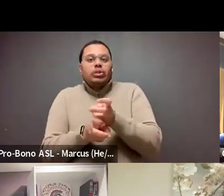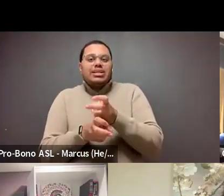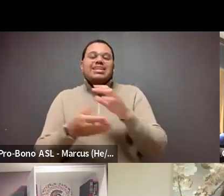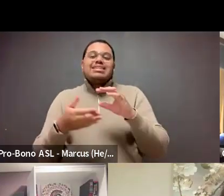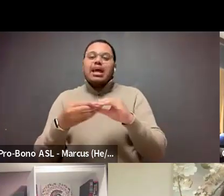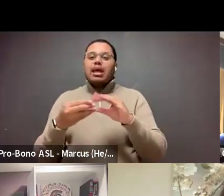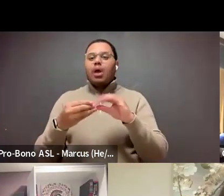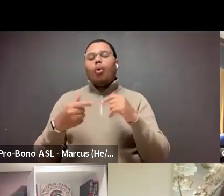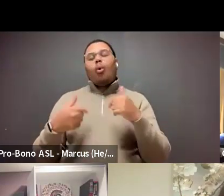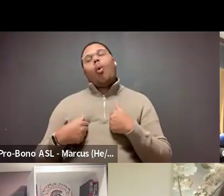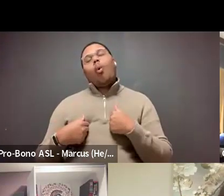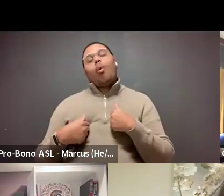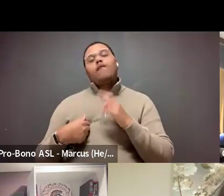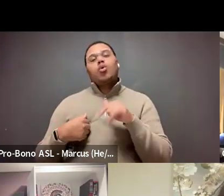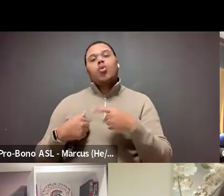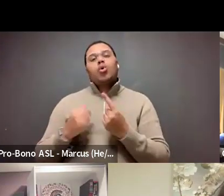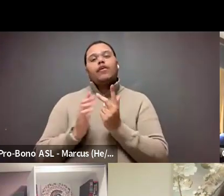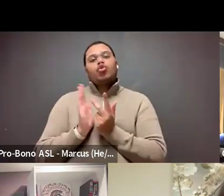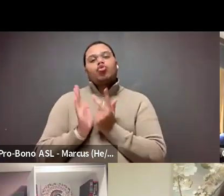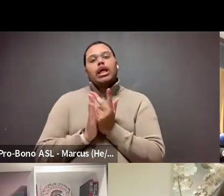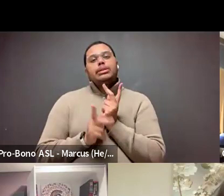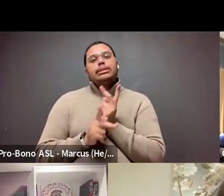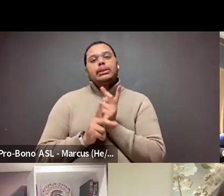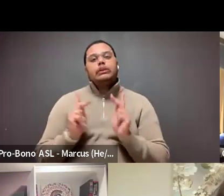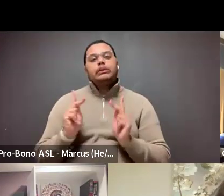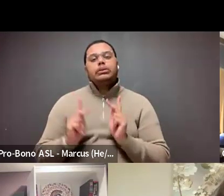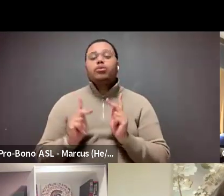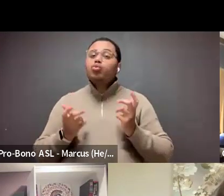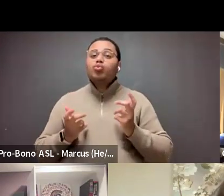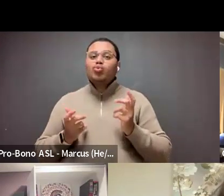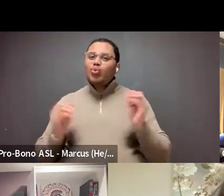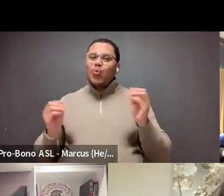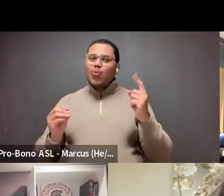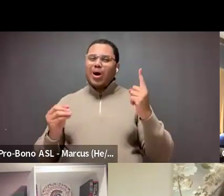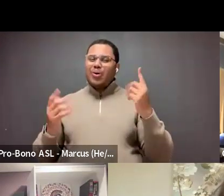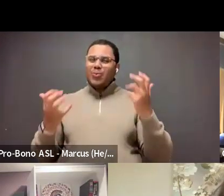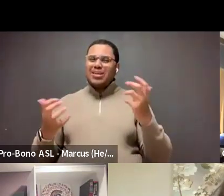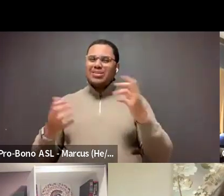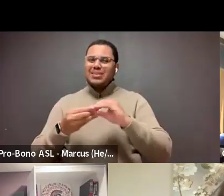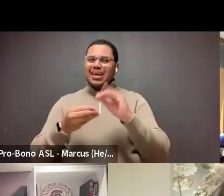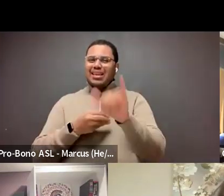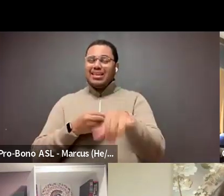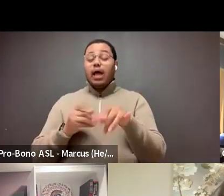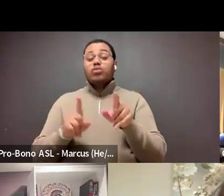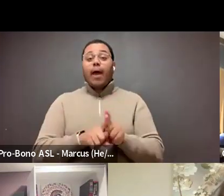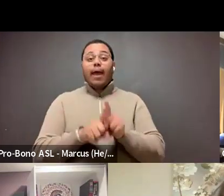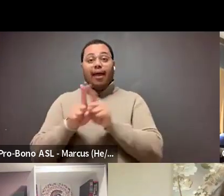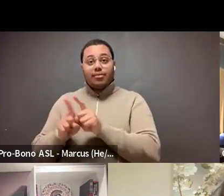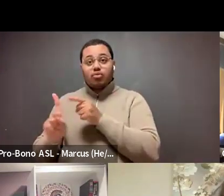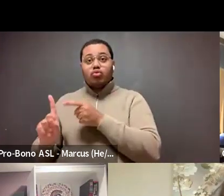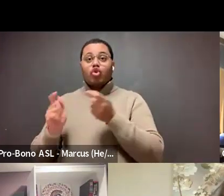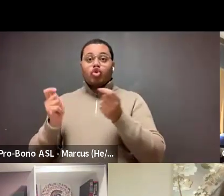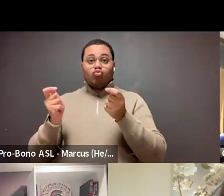well, I only have 3 hours to take care of people, right? No one wants to be in the position of saying that. So I think as the director